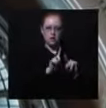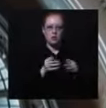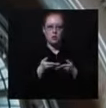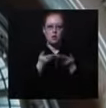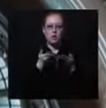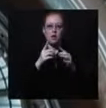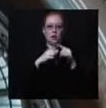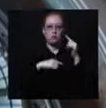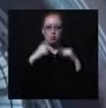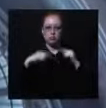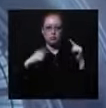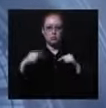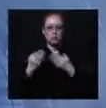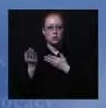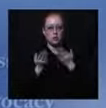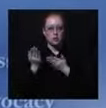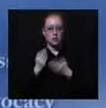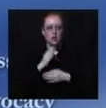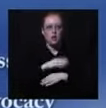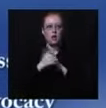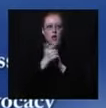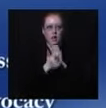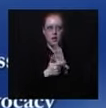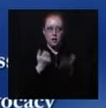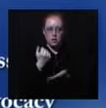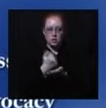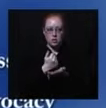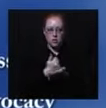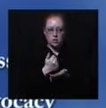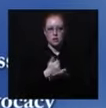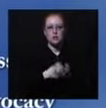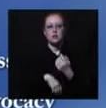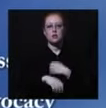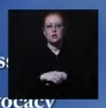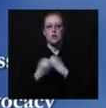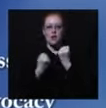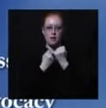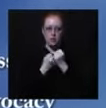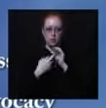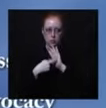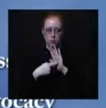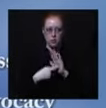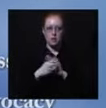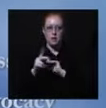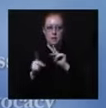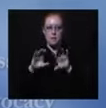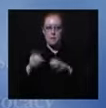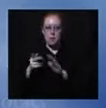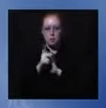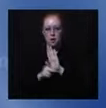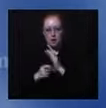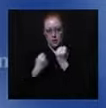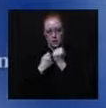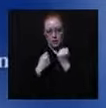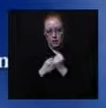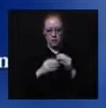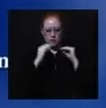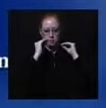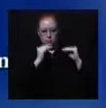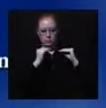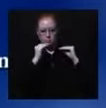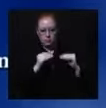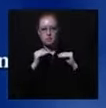array of services, including legal assistance and advocacy representation, public policy advocacy, and educating the